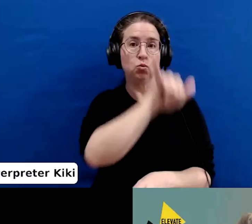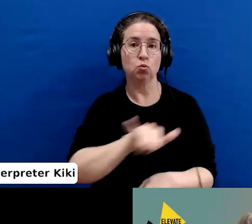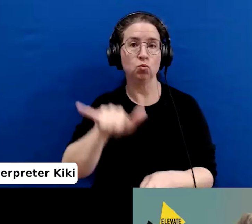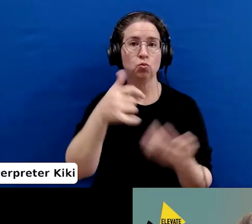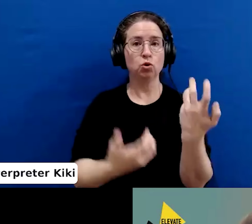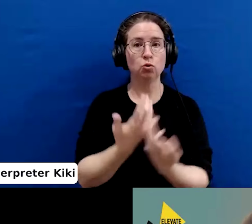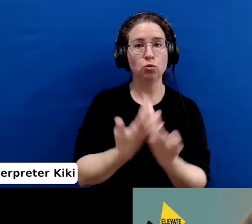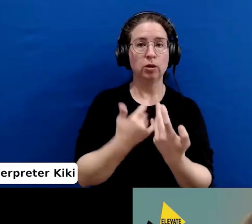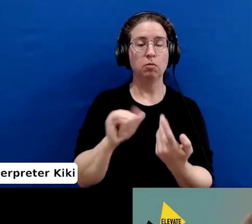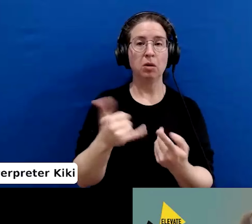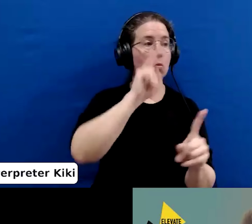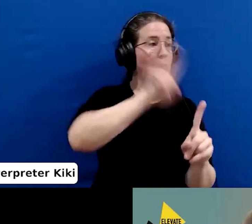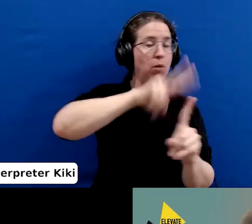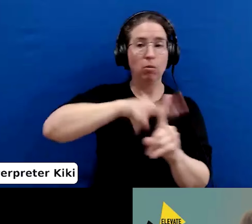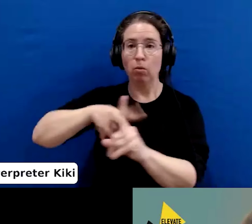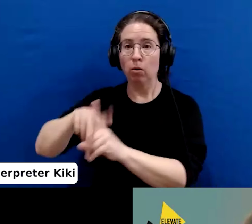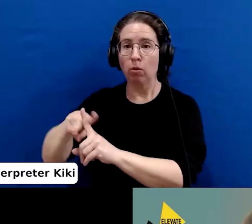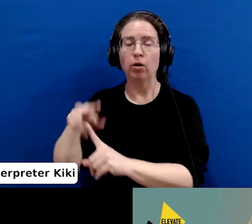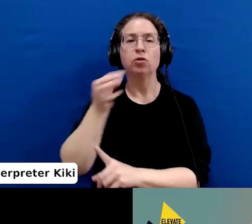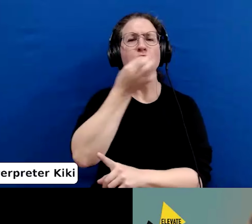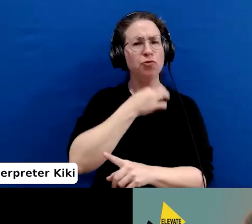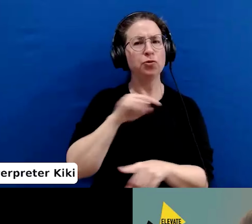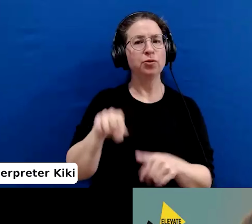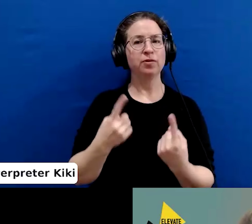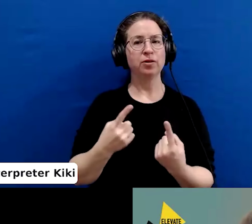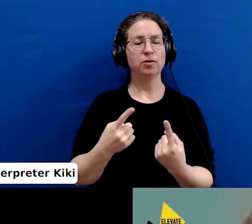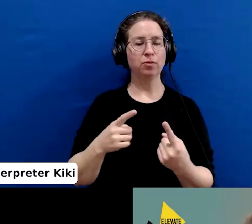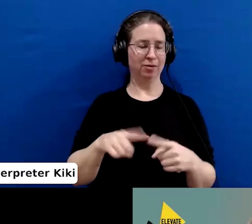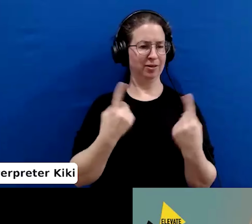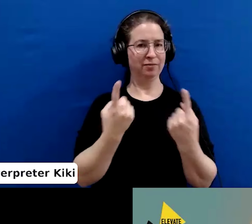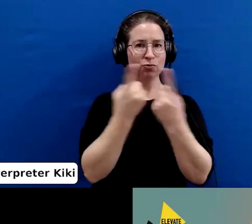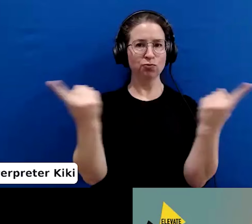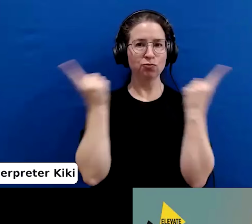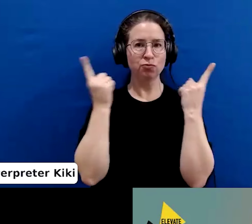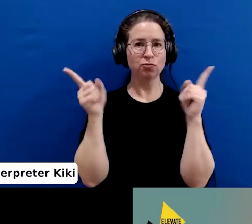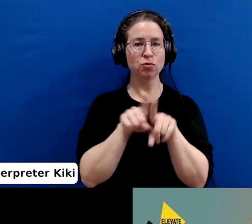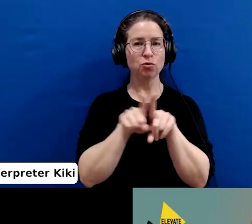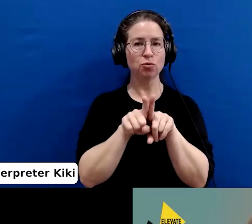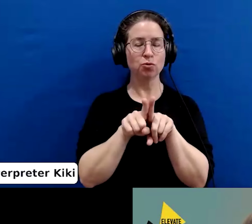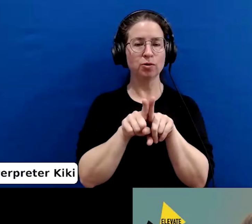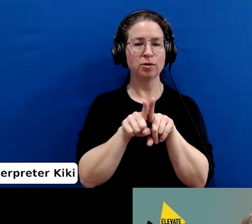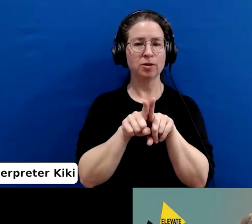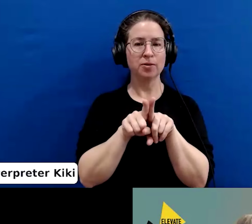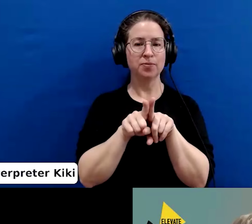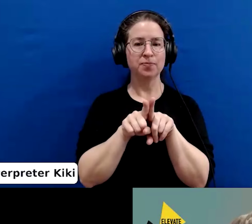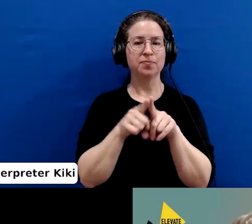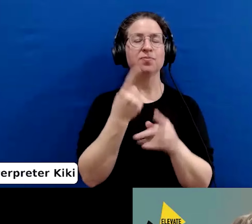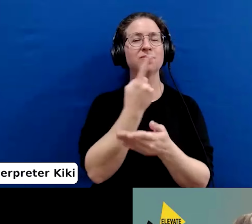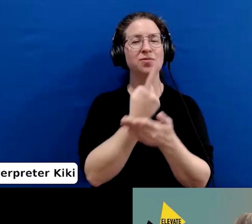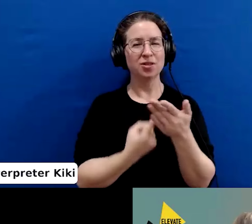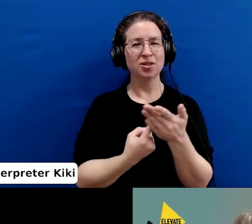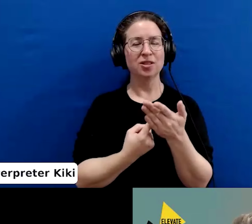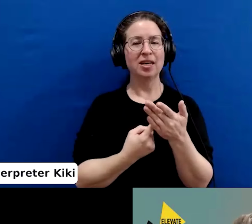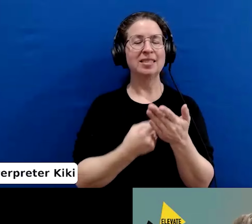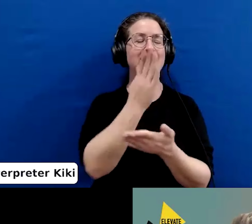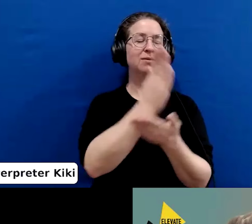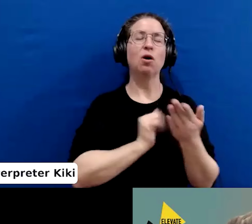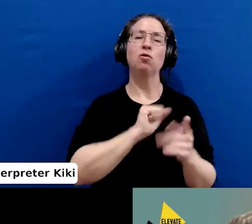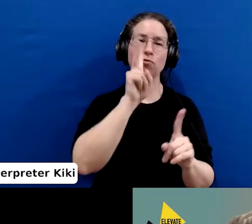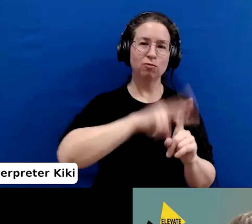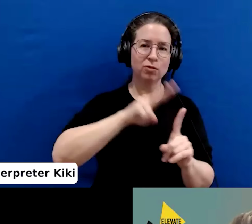might apply for a couple of unis or a couple of different degrees. We just ask as part of your application, you provide your